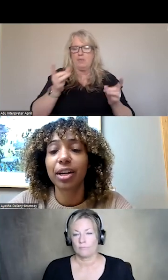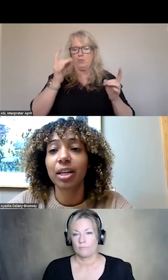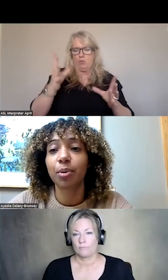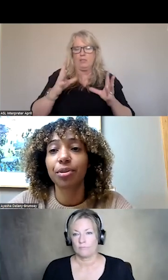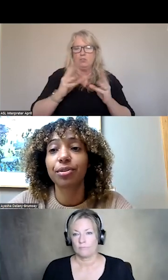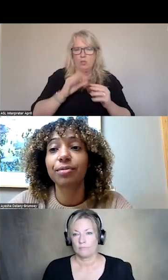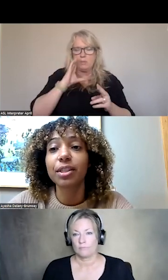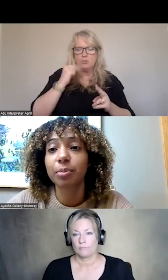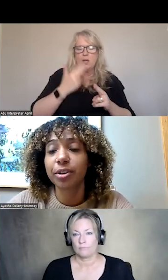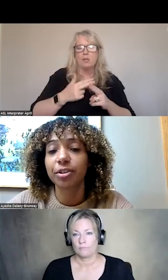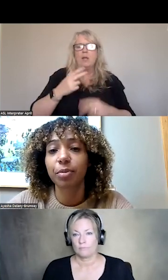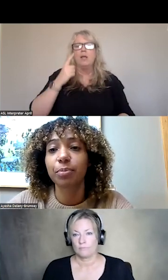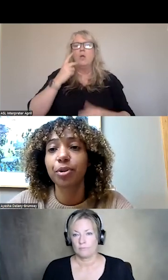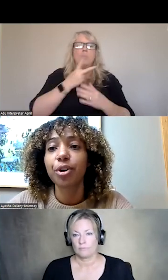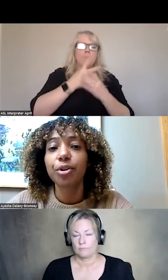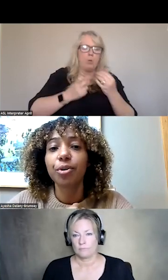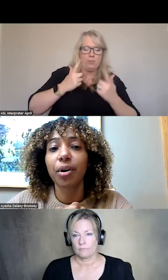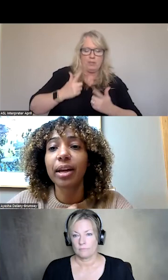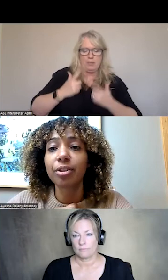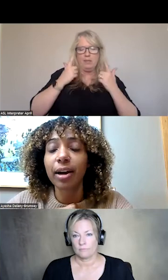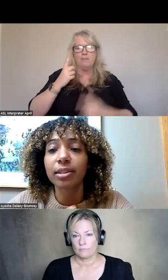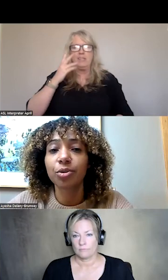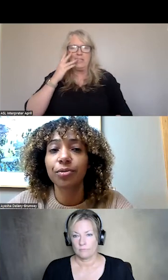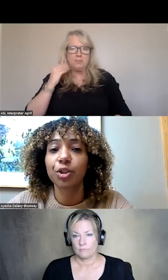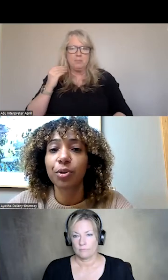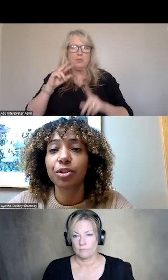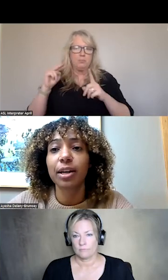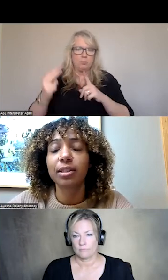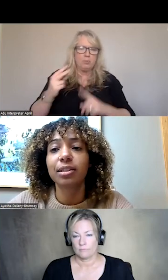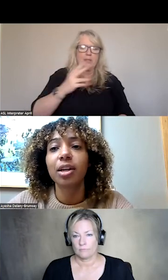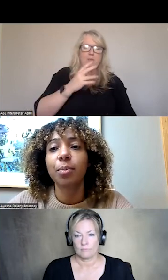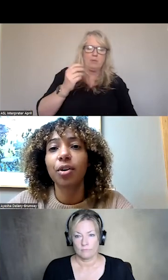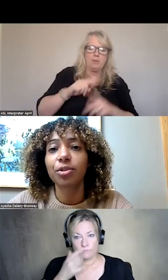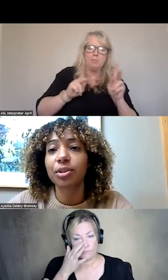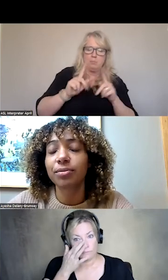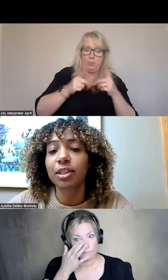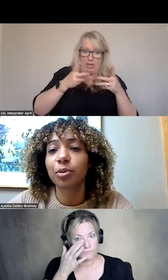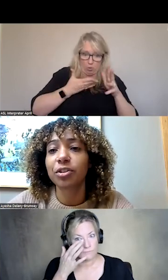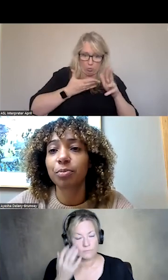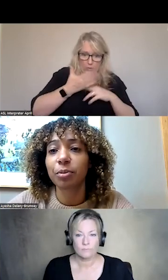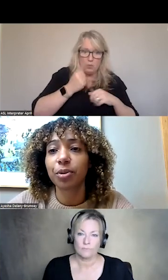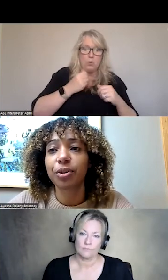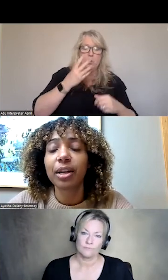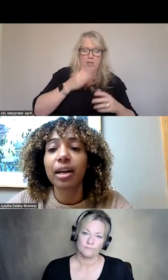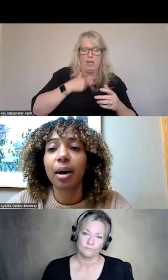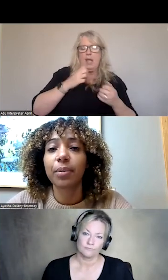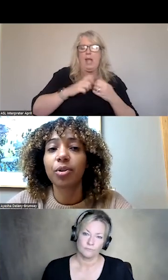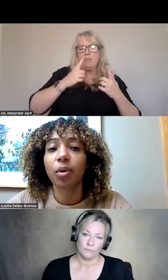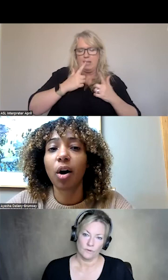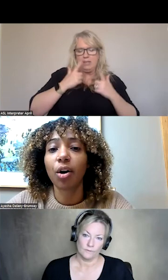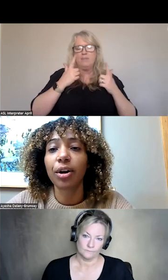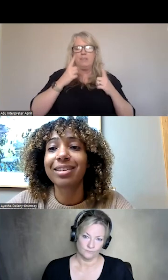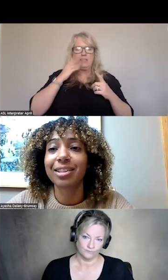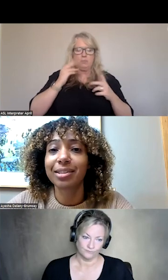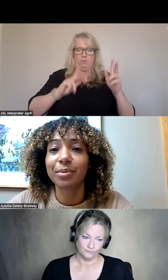really understanding both the lived experience of people who are in crisis, who've experienced crisis, but also the lived experience of people